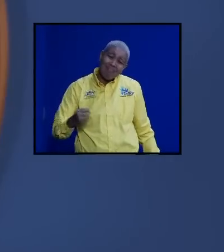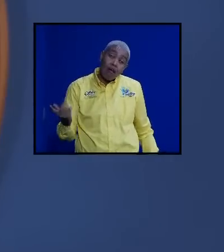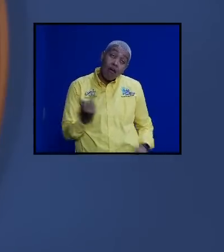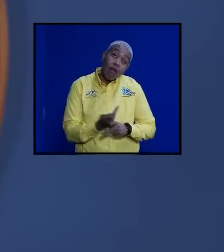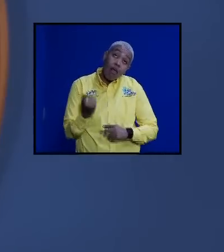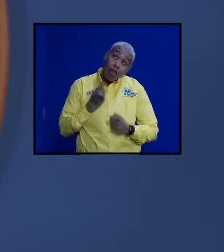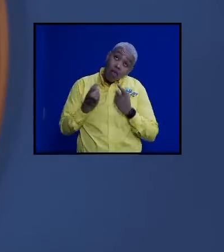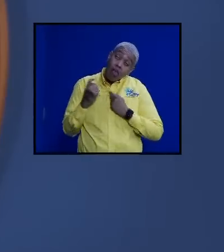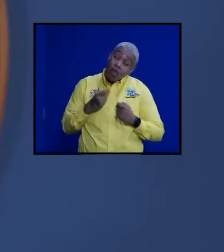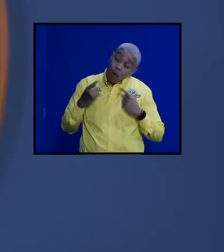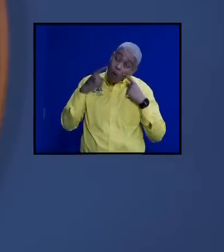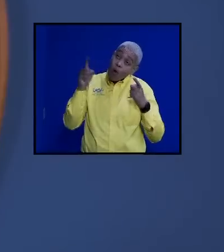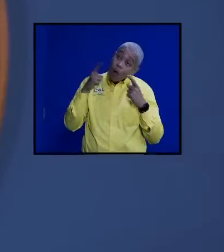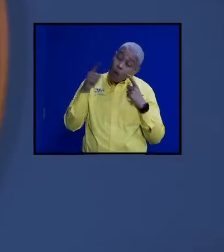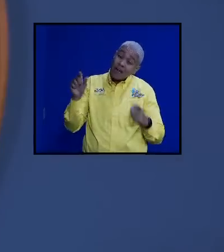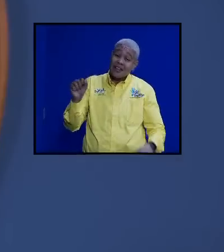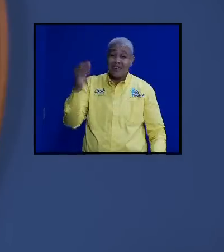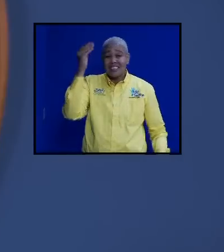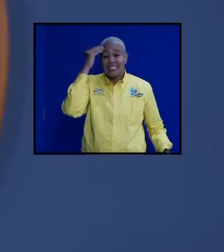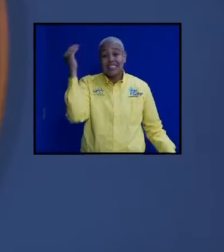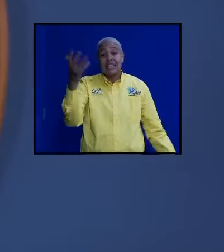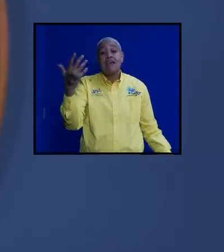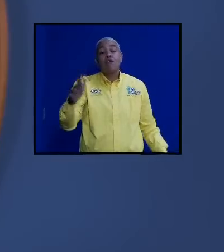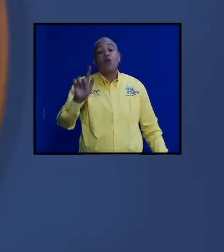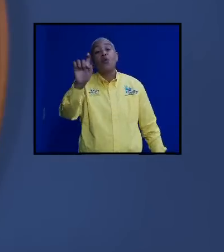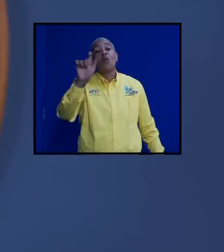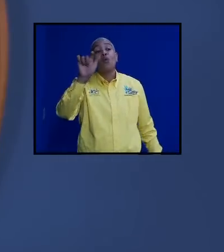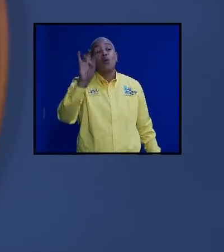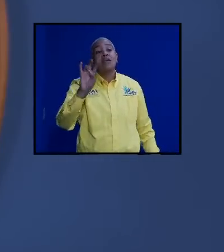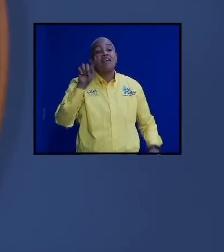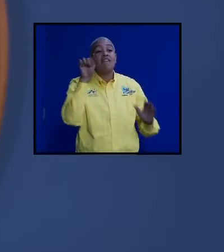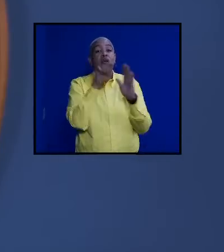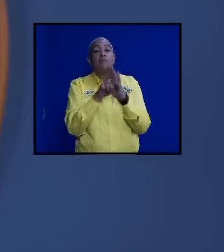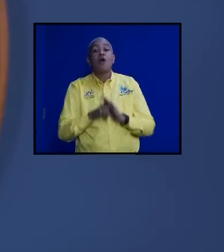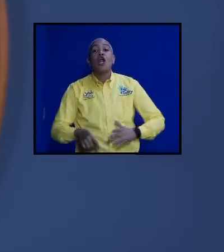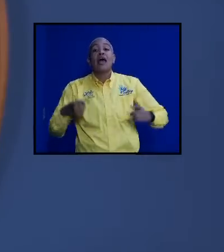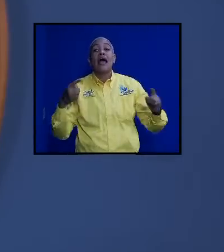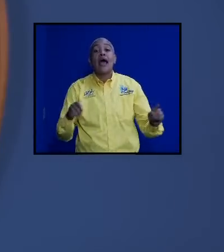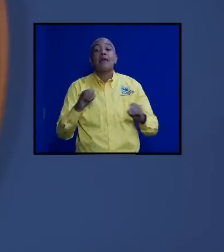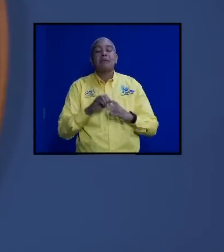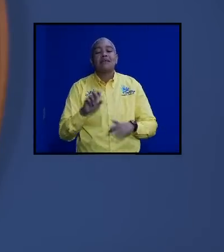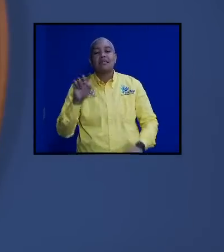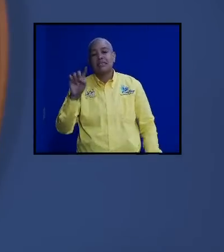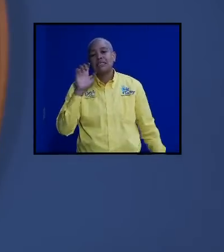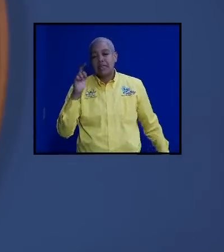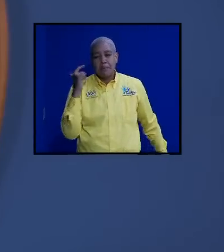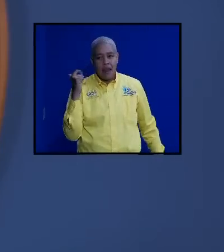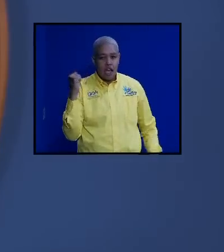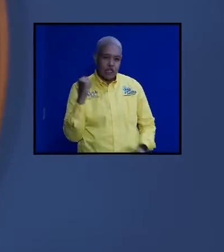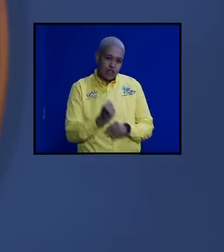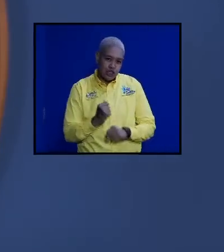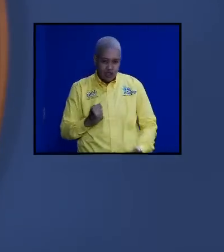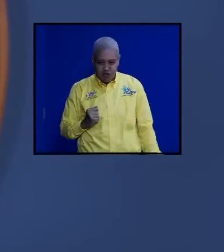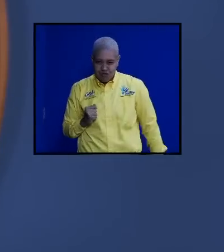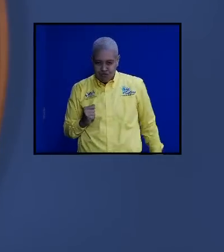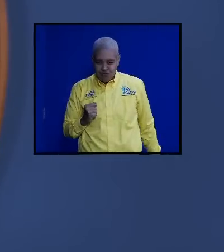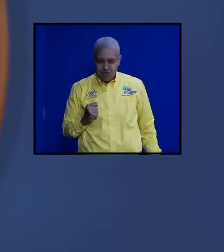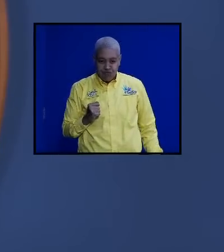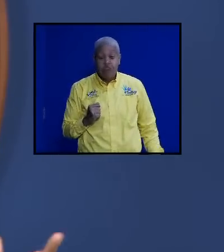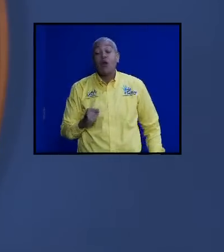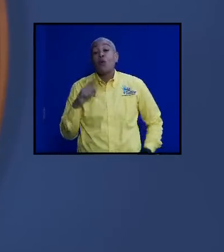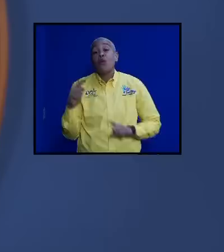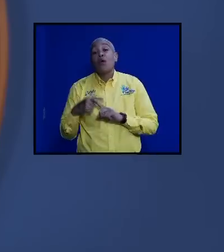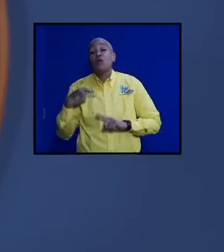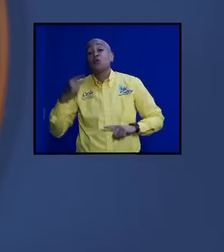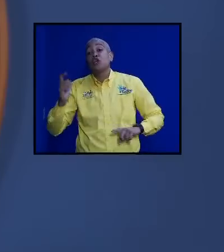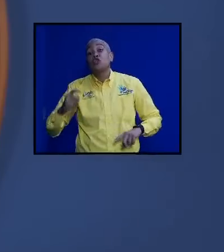friend, 127 murders were committed in December last year. In December, when we should